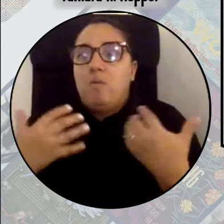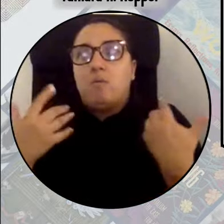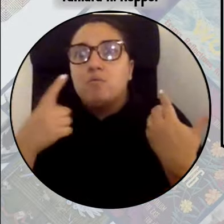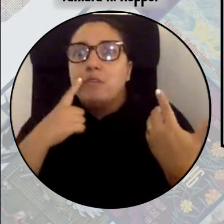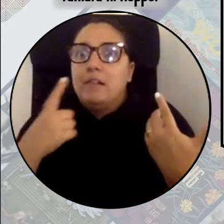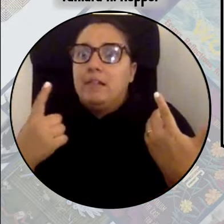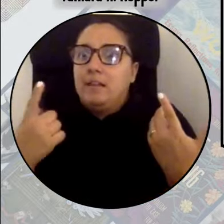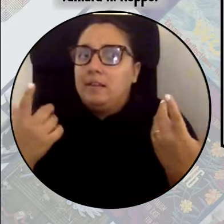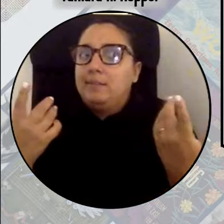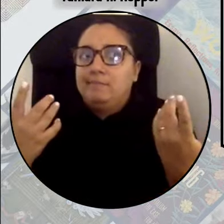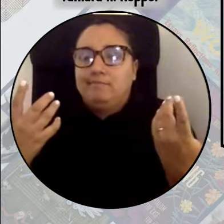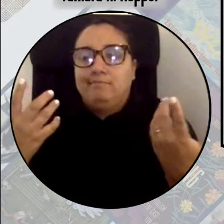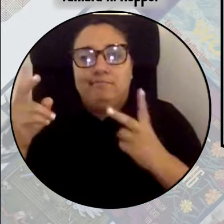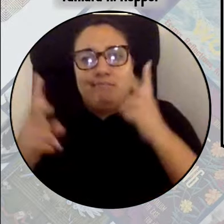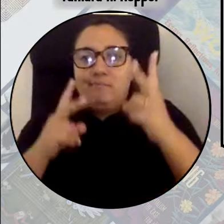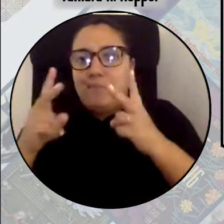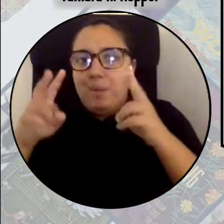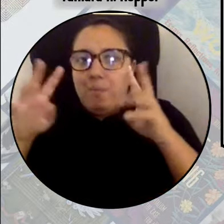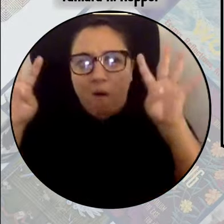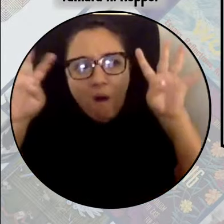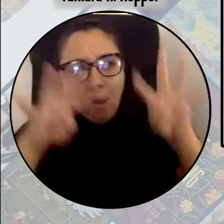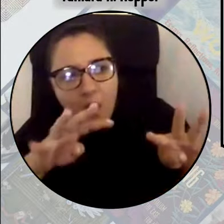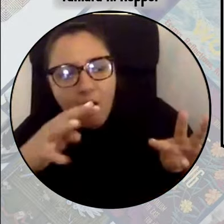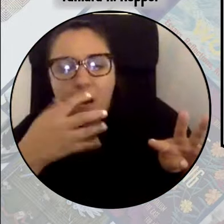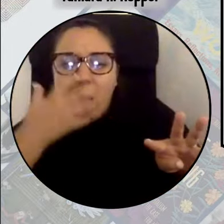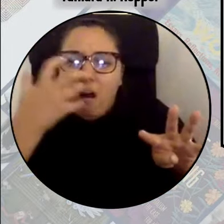seized upon to kind of stampede